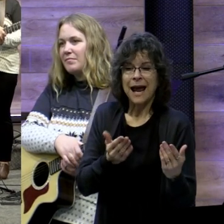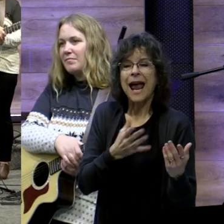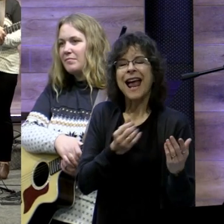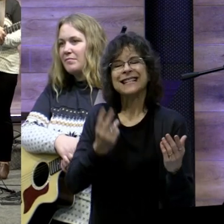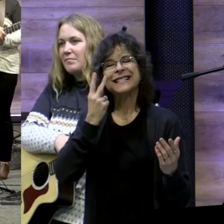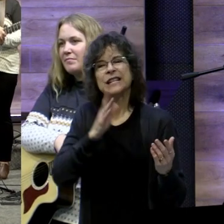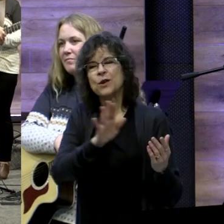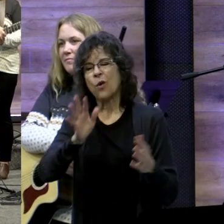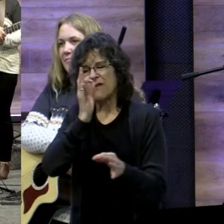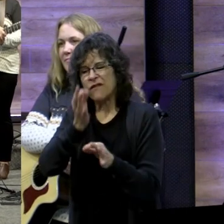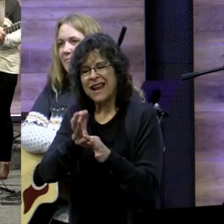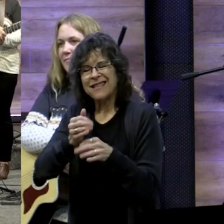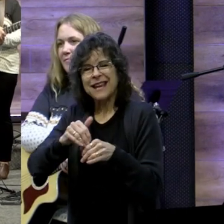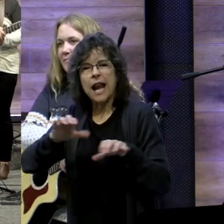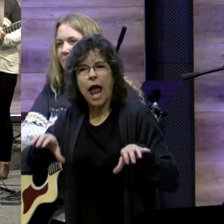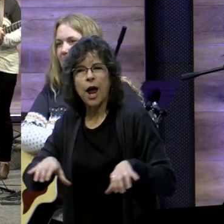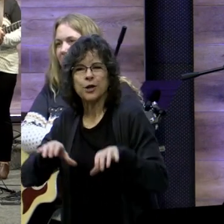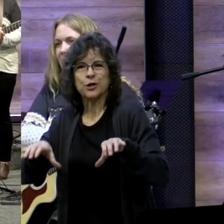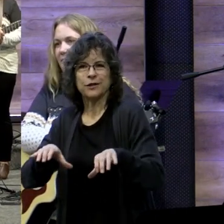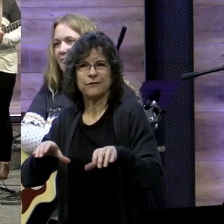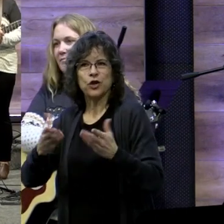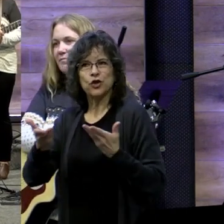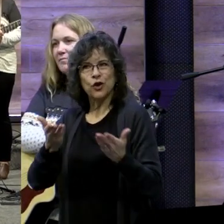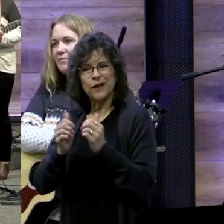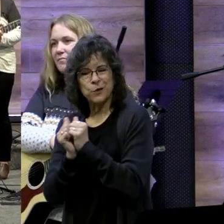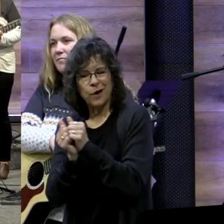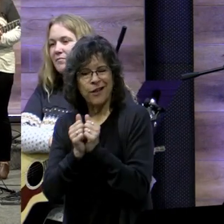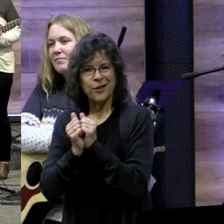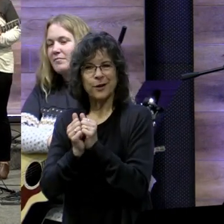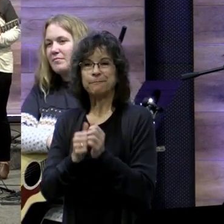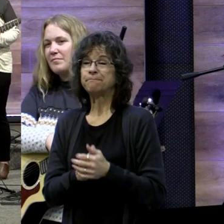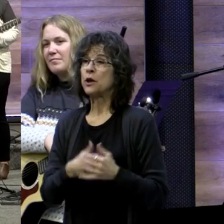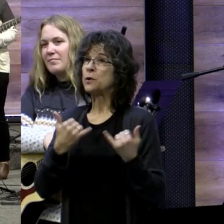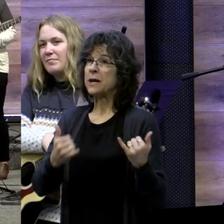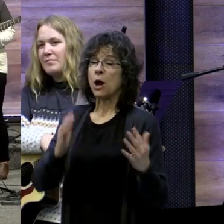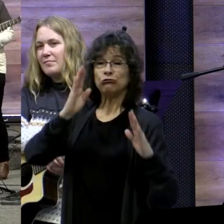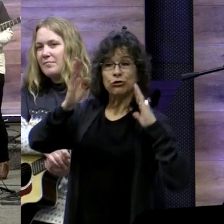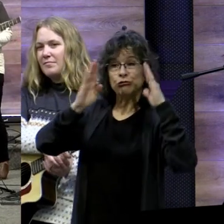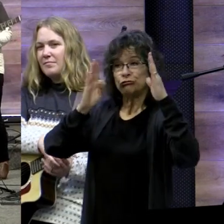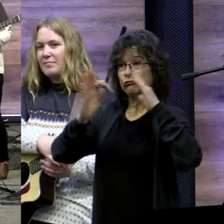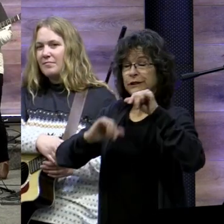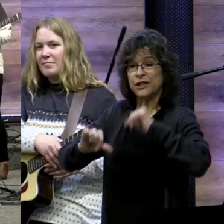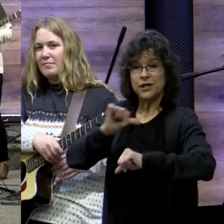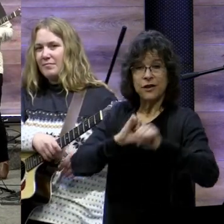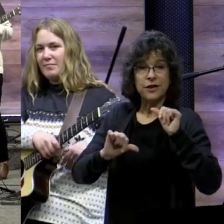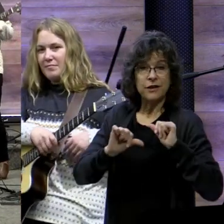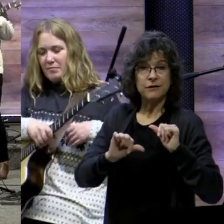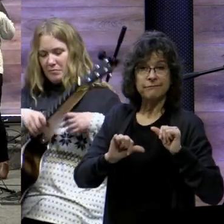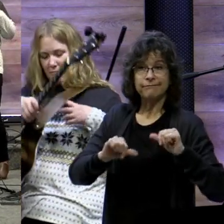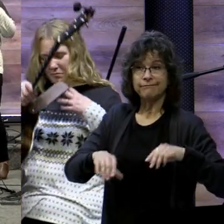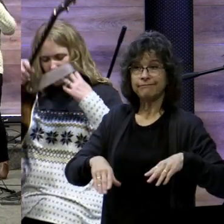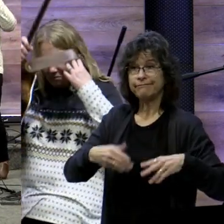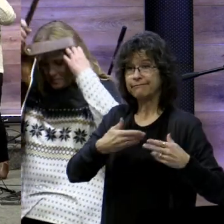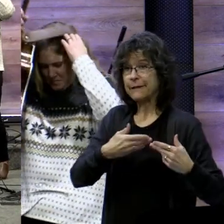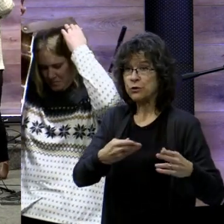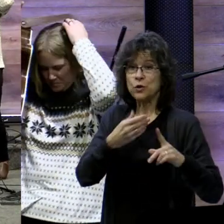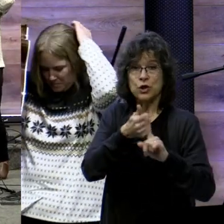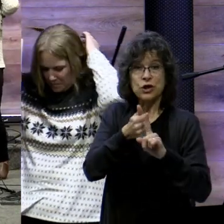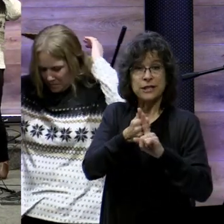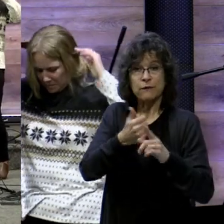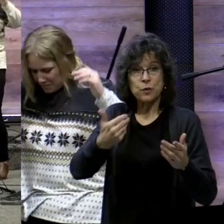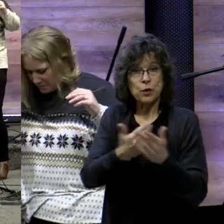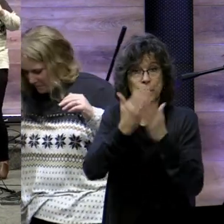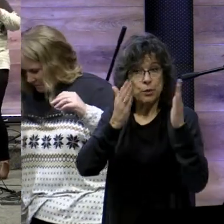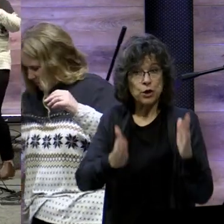action and start serving together. So we're going to take a minute now and we're going to greet one another. Maybe introduce yourself to someone who's new. There's coffee in the